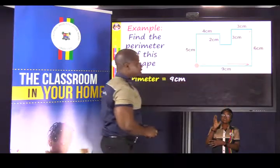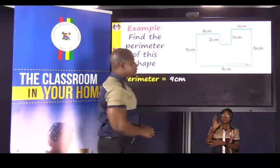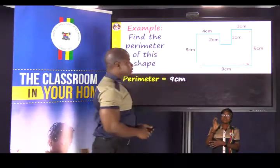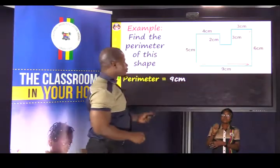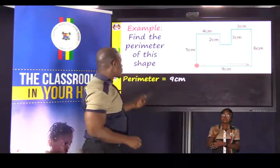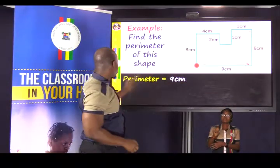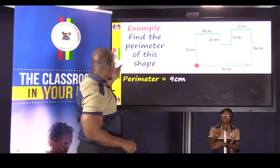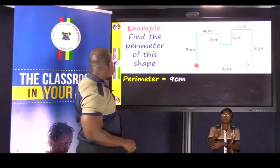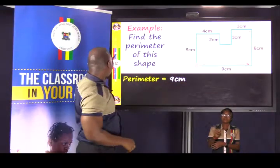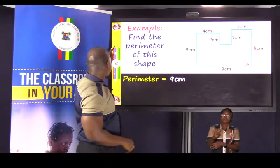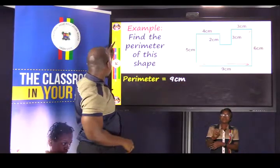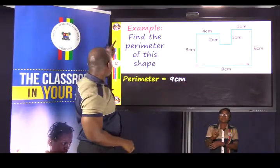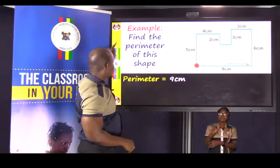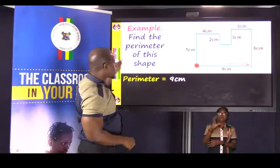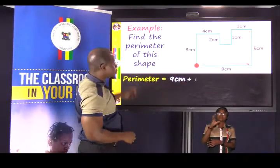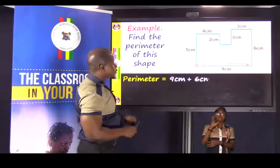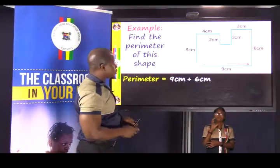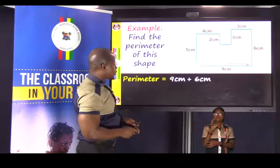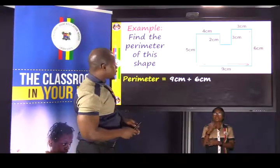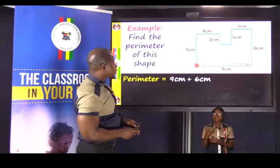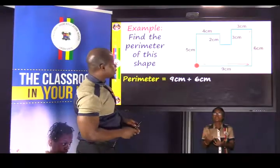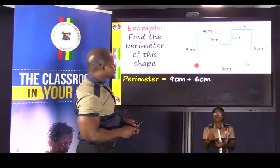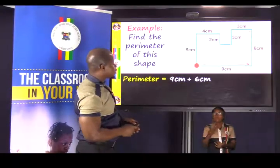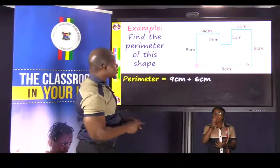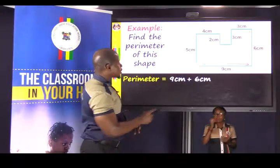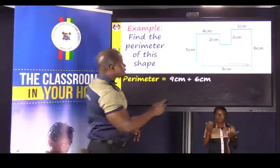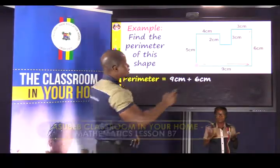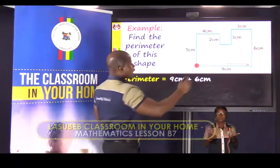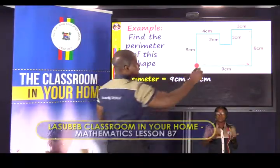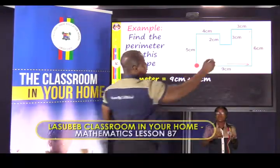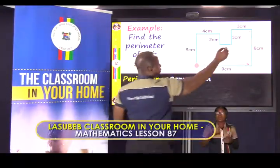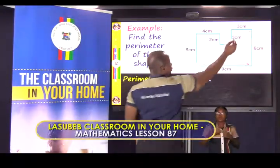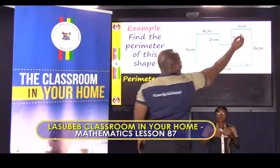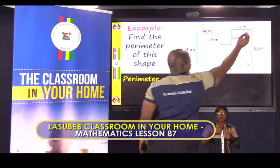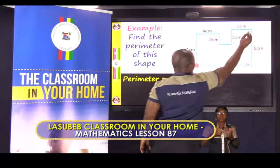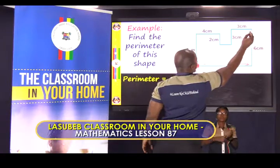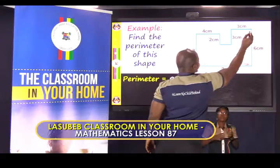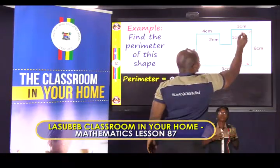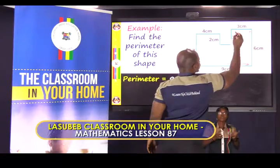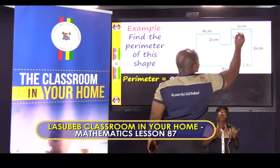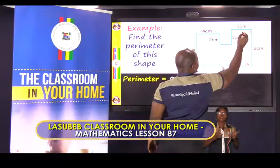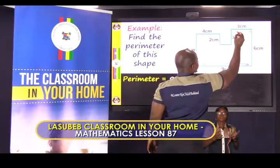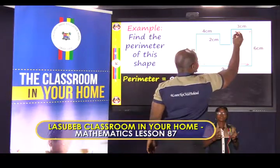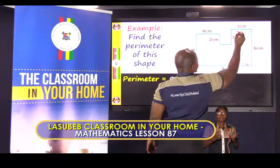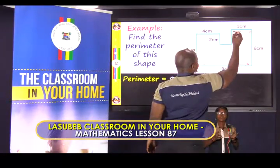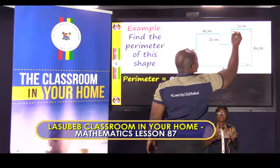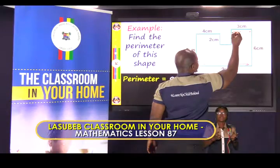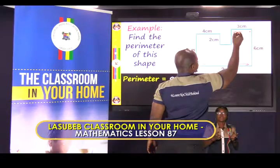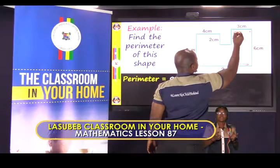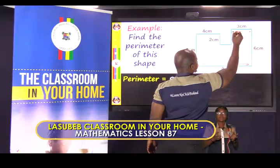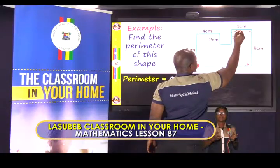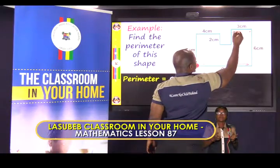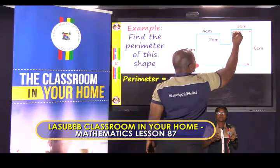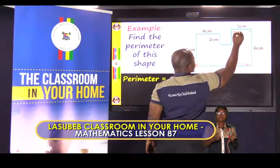6 centimeters, so I'm going to add that. 6 centimeters. Now I'm here. I want to go this way.